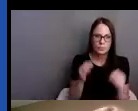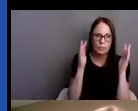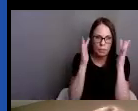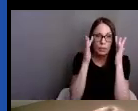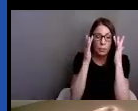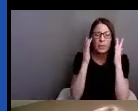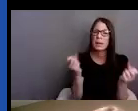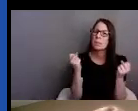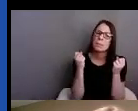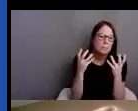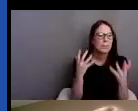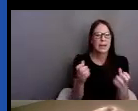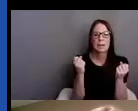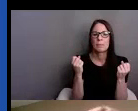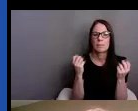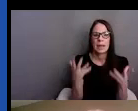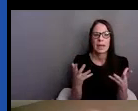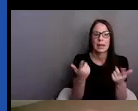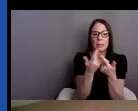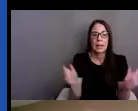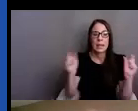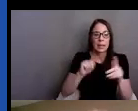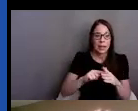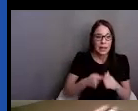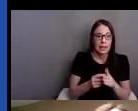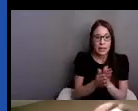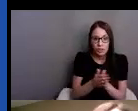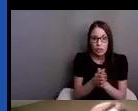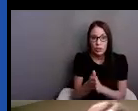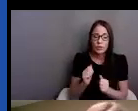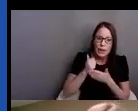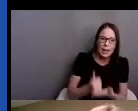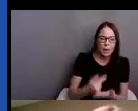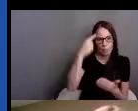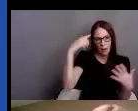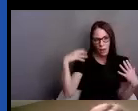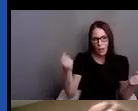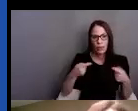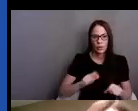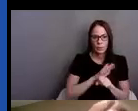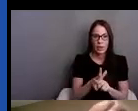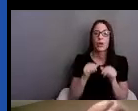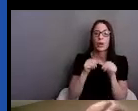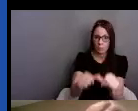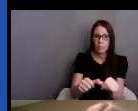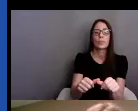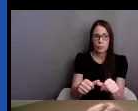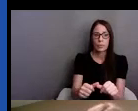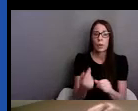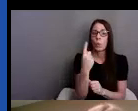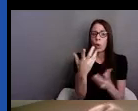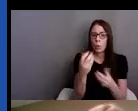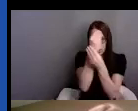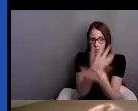There's lots of big initiatives happening in behavioral health right now that sort of address not only during the pandemic, but ongoing. We want to make people aware of